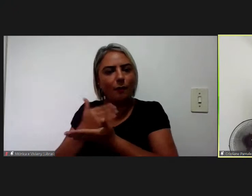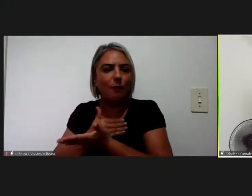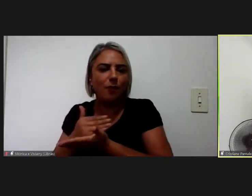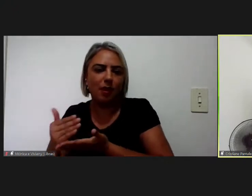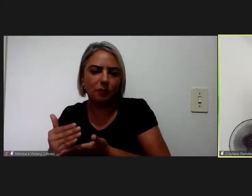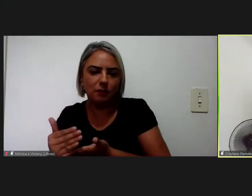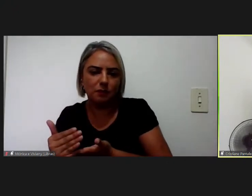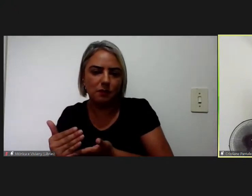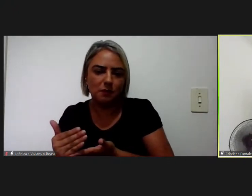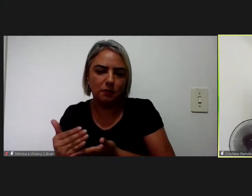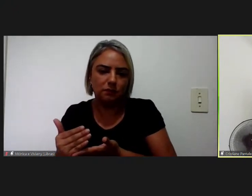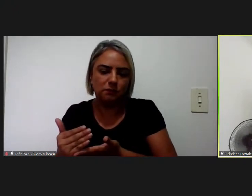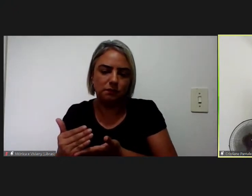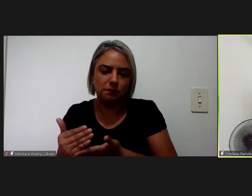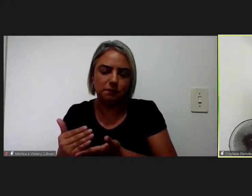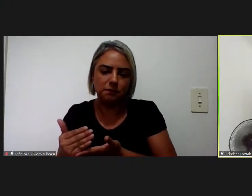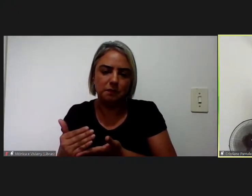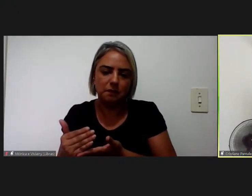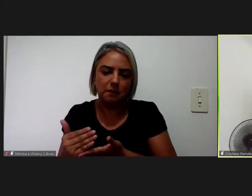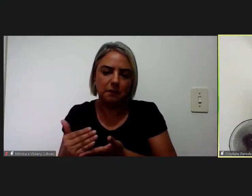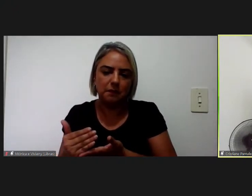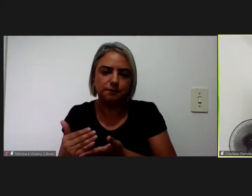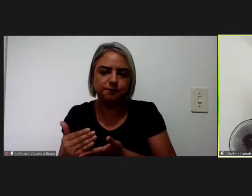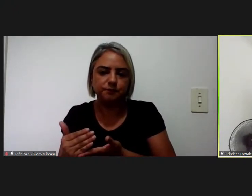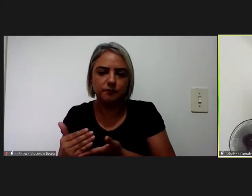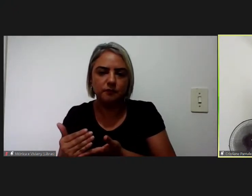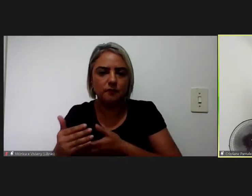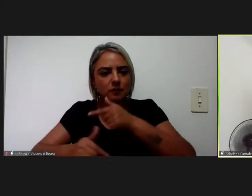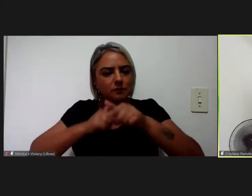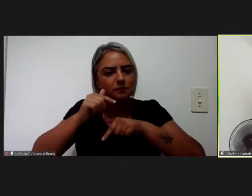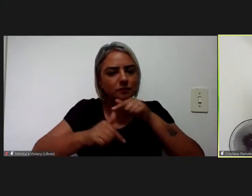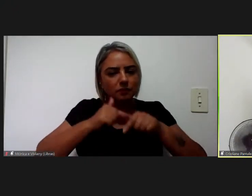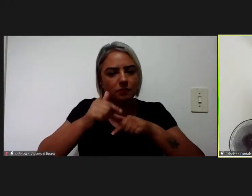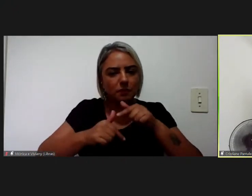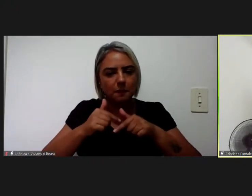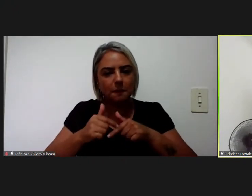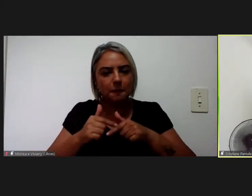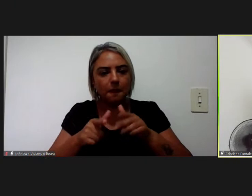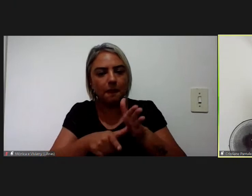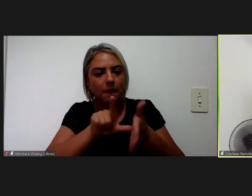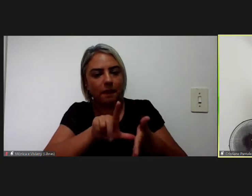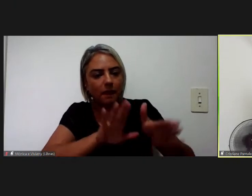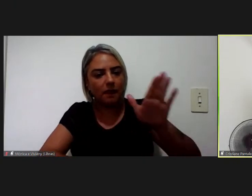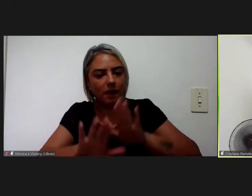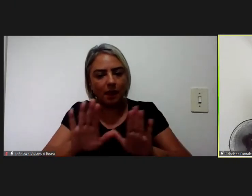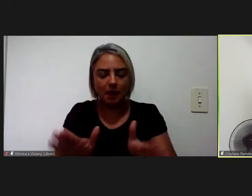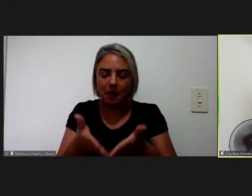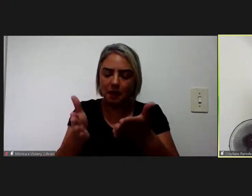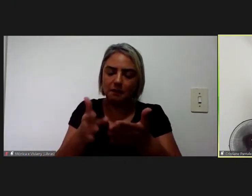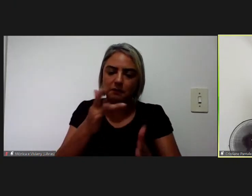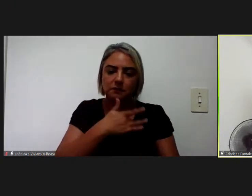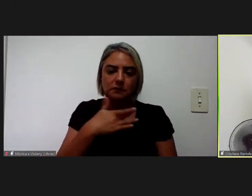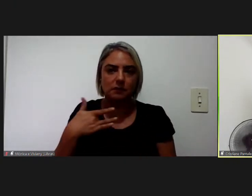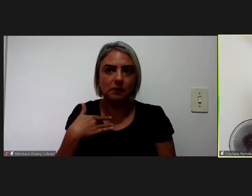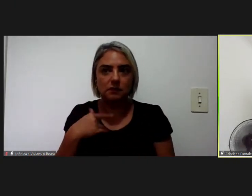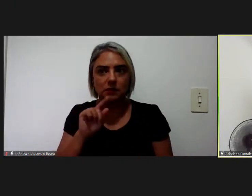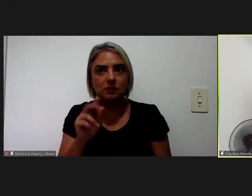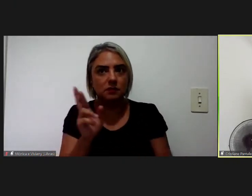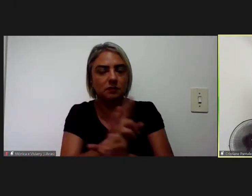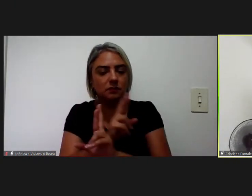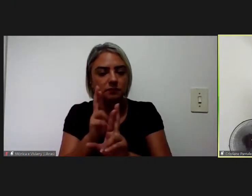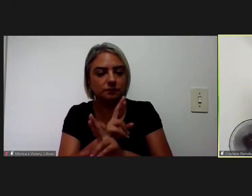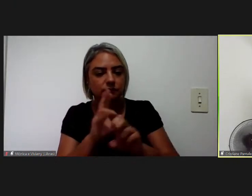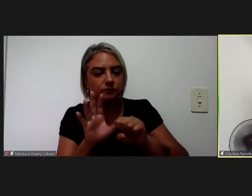can imagine the pandemic. Last year, we started to work prevention and promotion